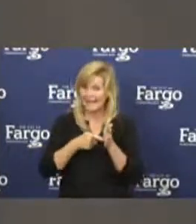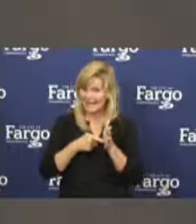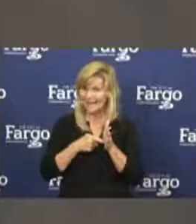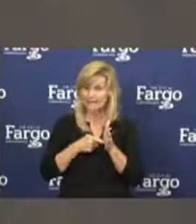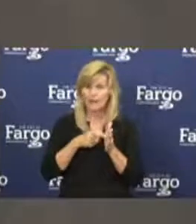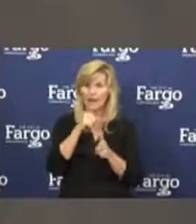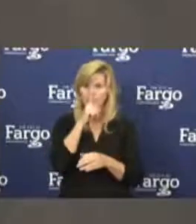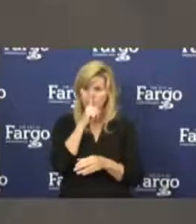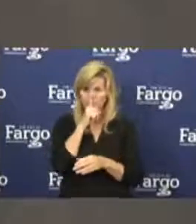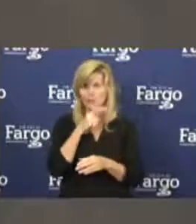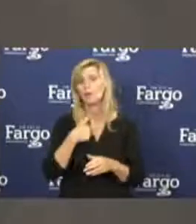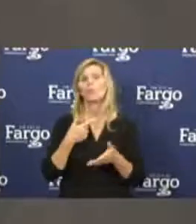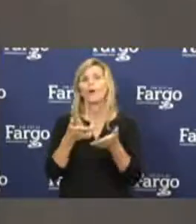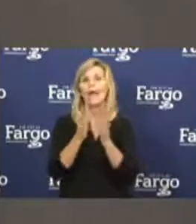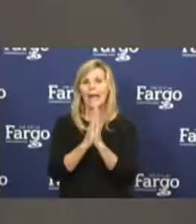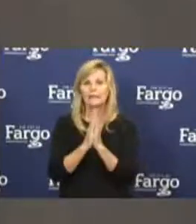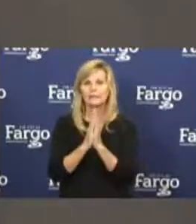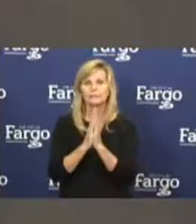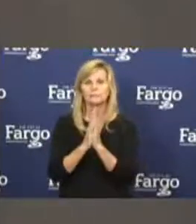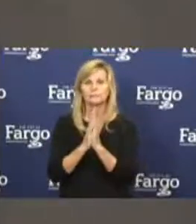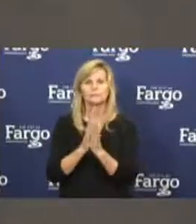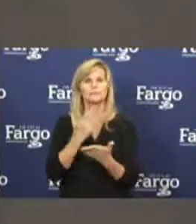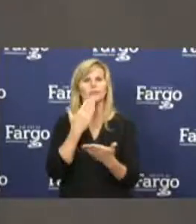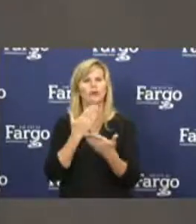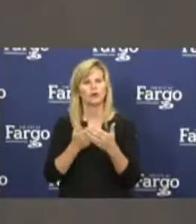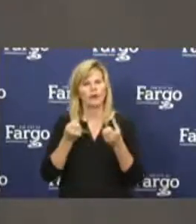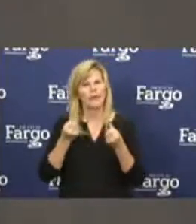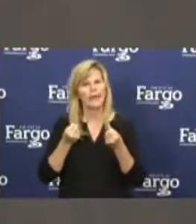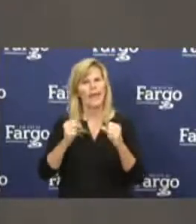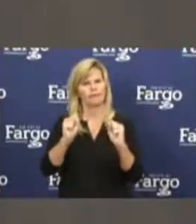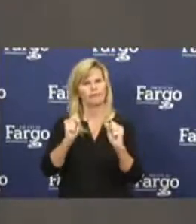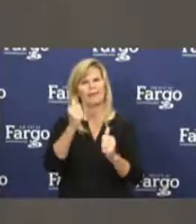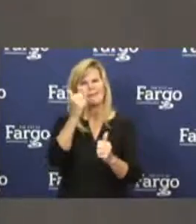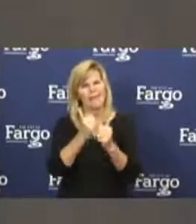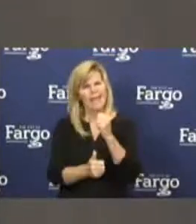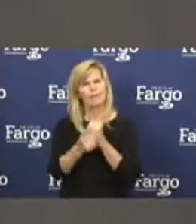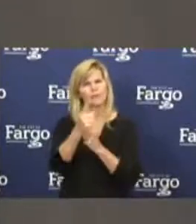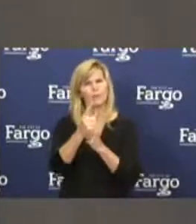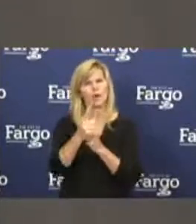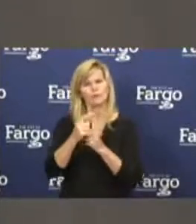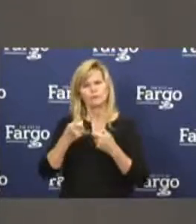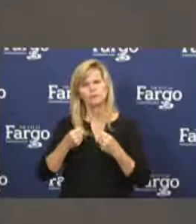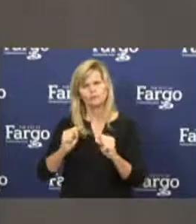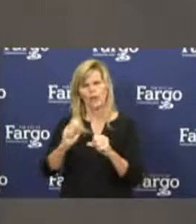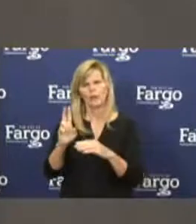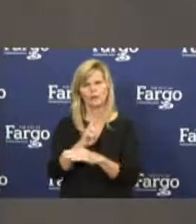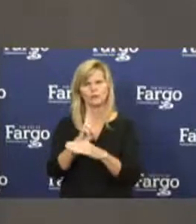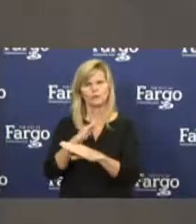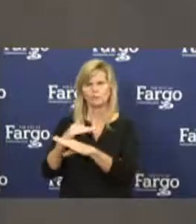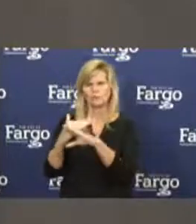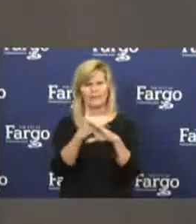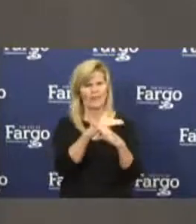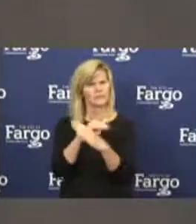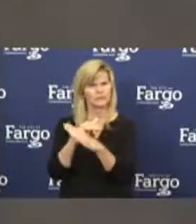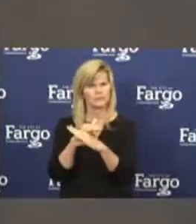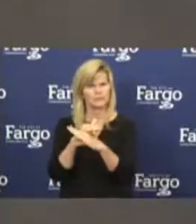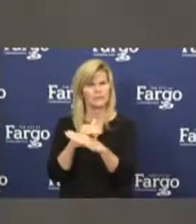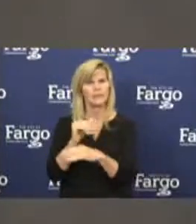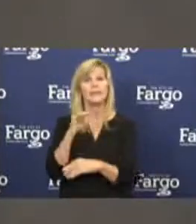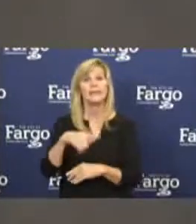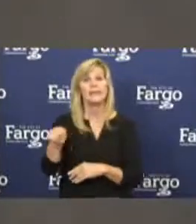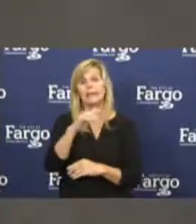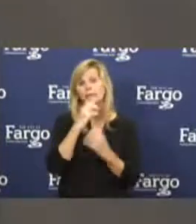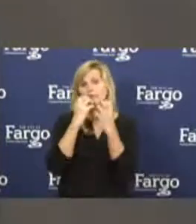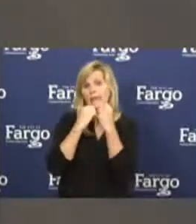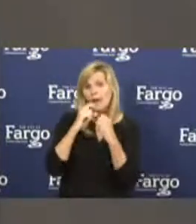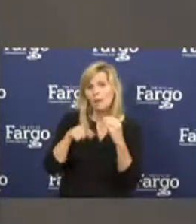What we are asking for is a good, solid effort from everyone to practice these public health prevention measures. If you care about